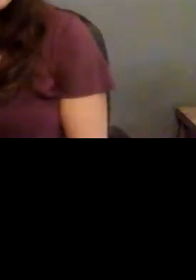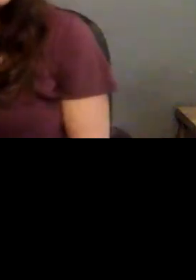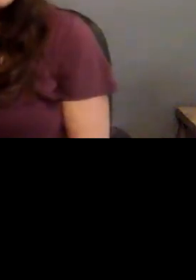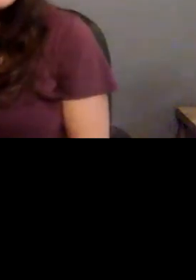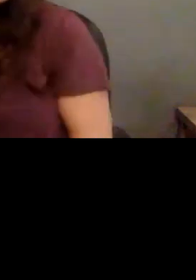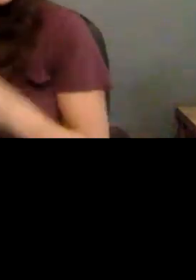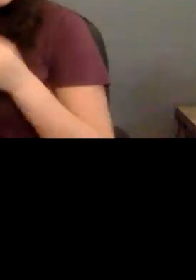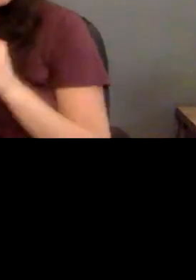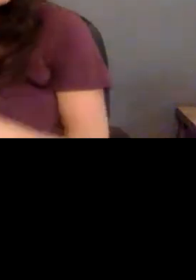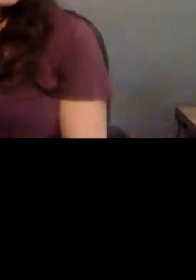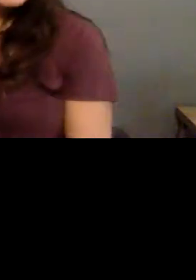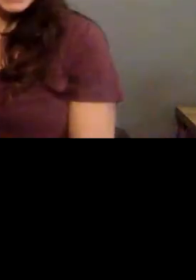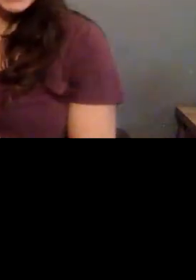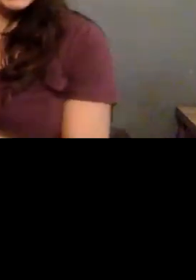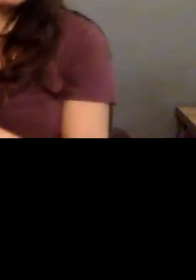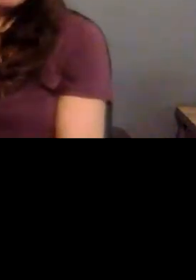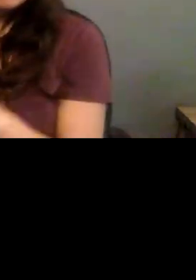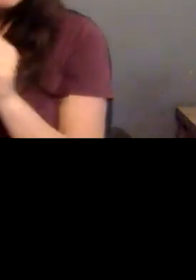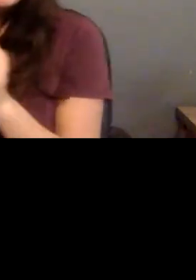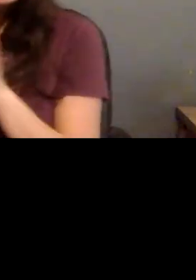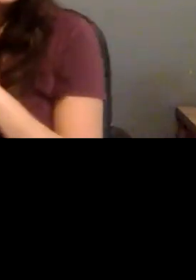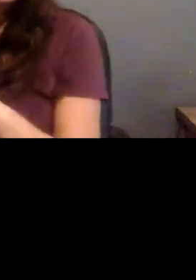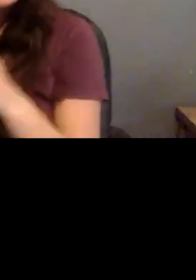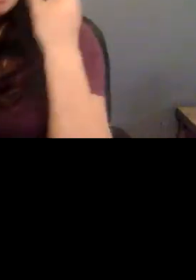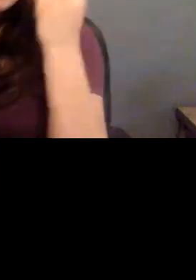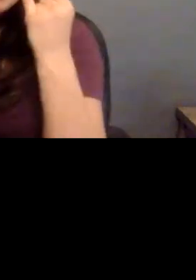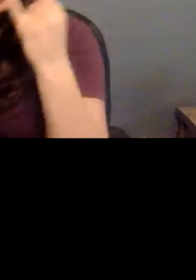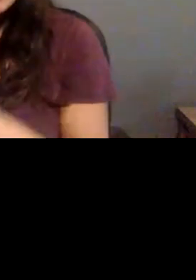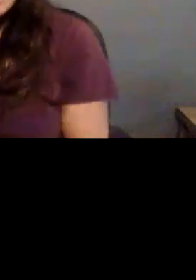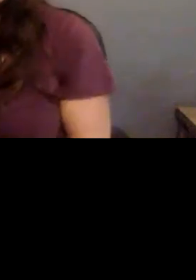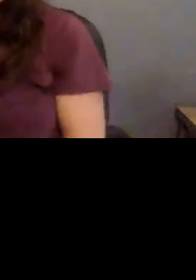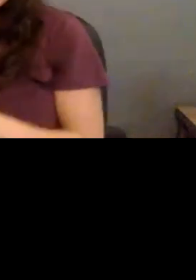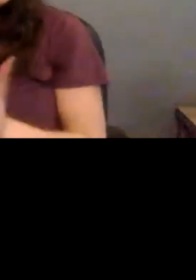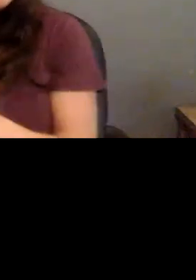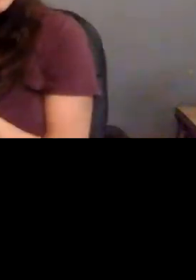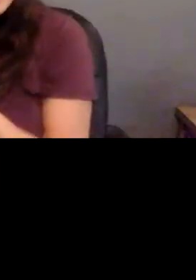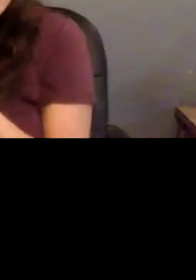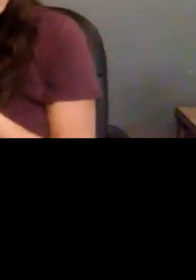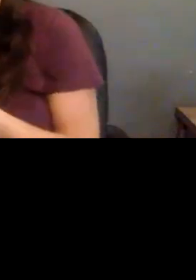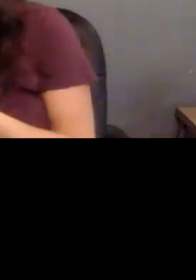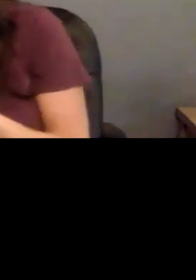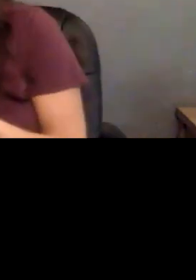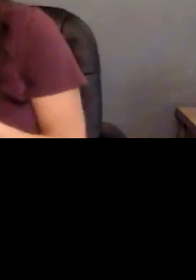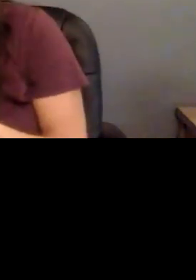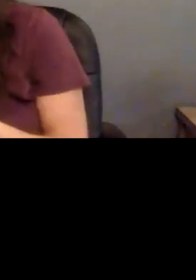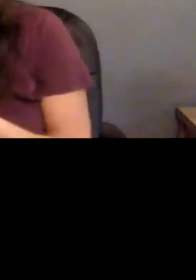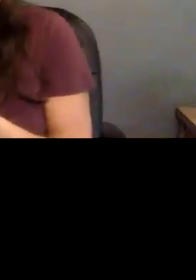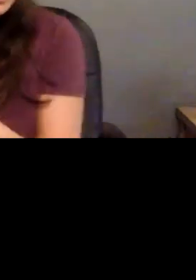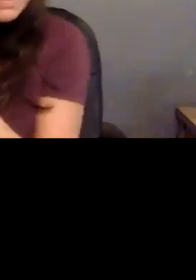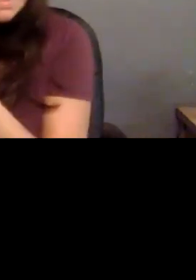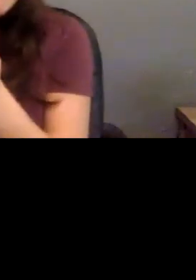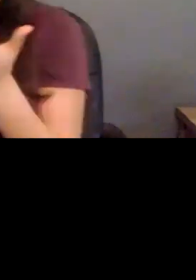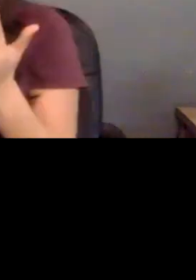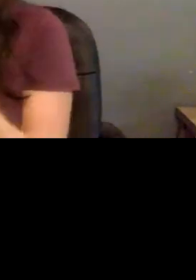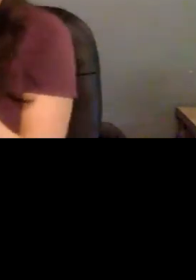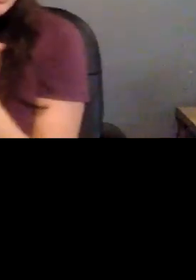for people who have suicidal ideation, so they can call and talk with the therapist about whether or not they should go to treatment, what their options are. So